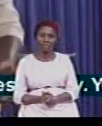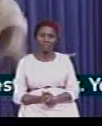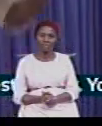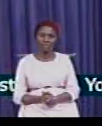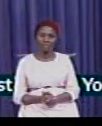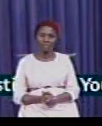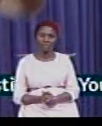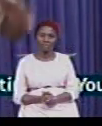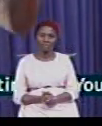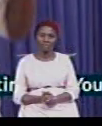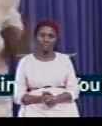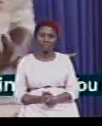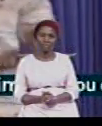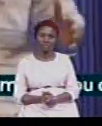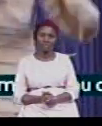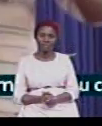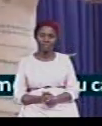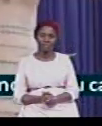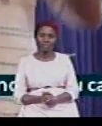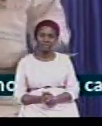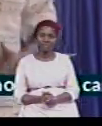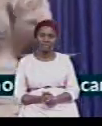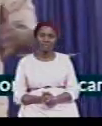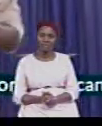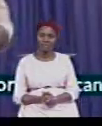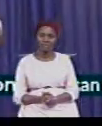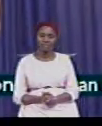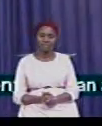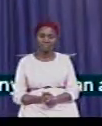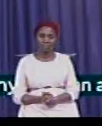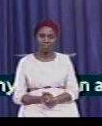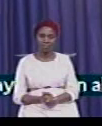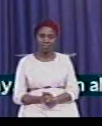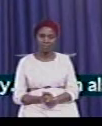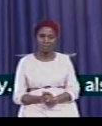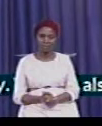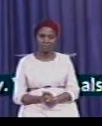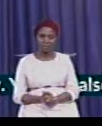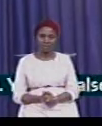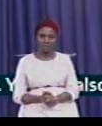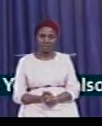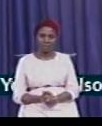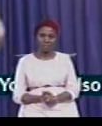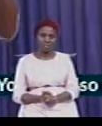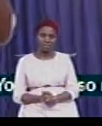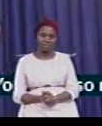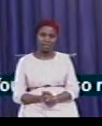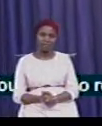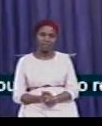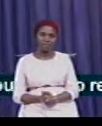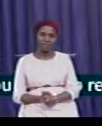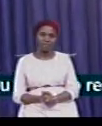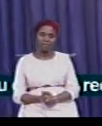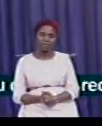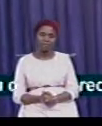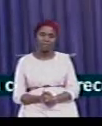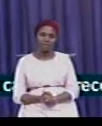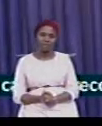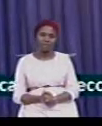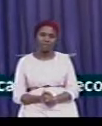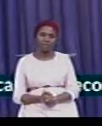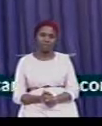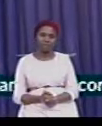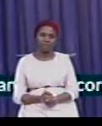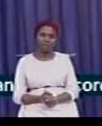mi sinka wo ma ye pon a na o ma form bag na o mo kɔ no o mu nyina ne hwa mi sa asem a me gina ha kai e ye no